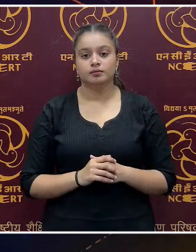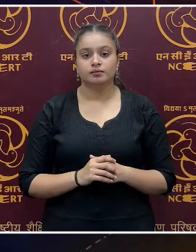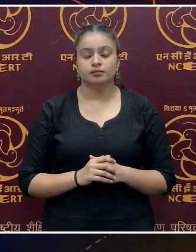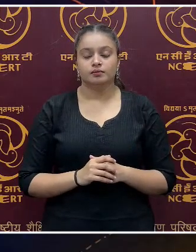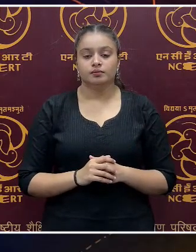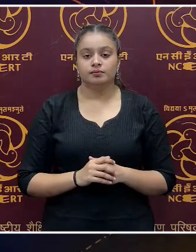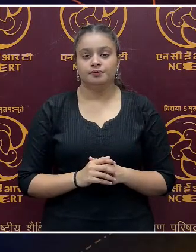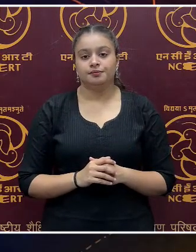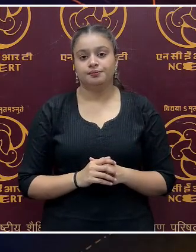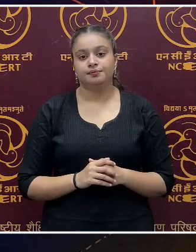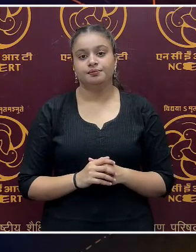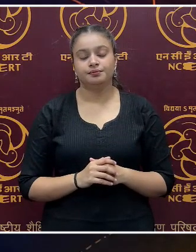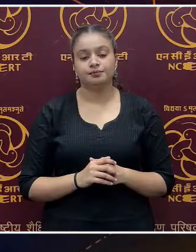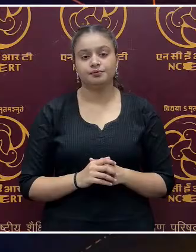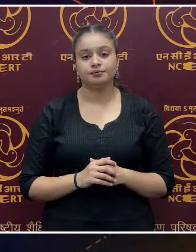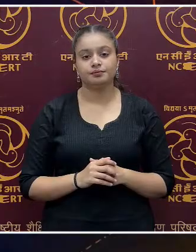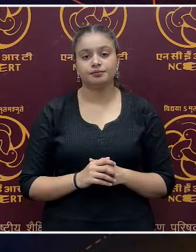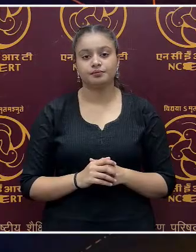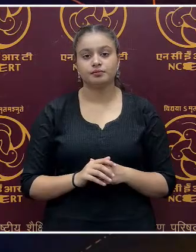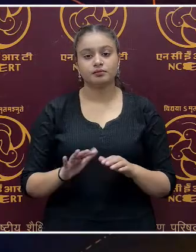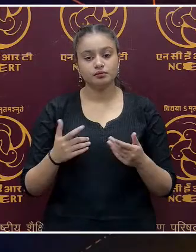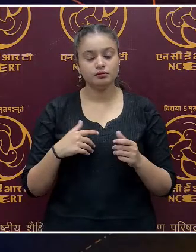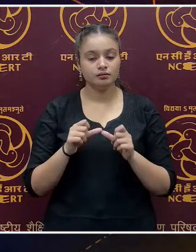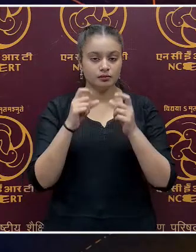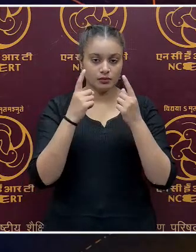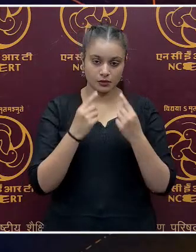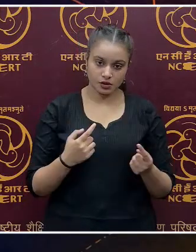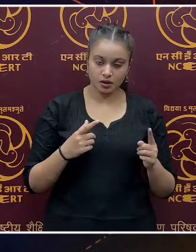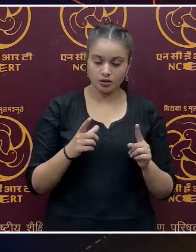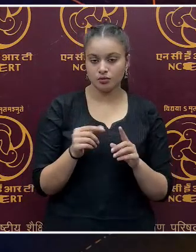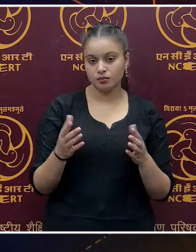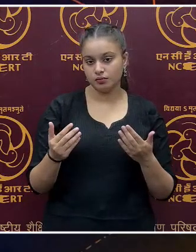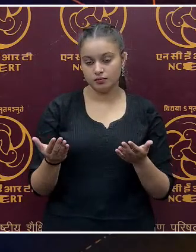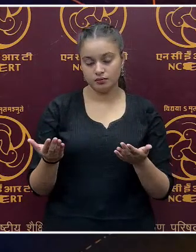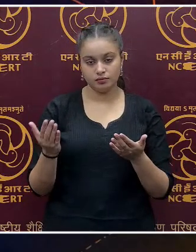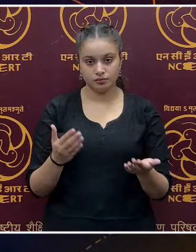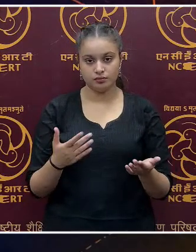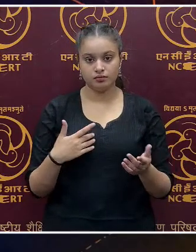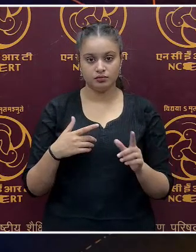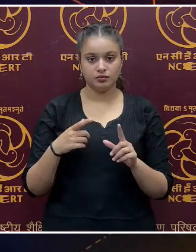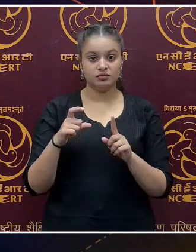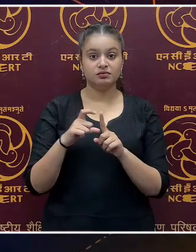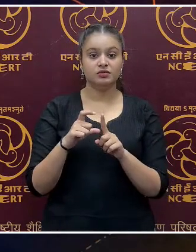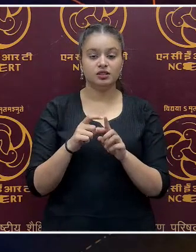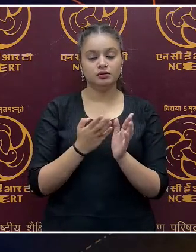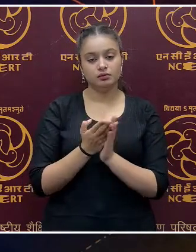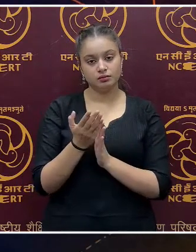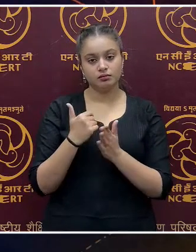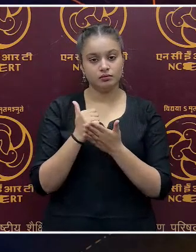we could see here, and also we can check this one with the help of the protractor too.